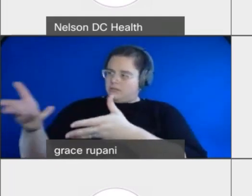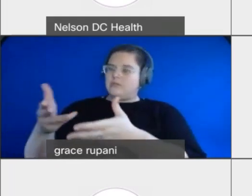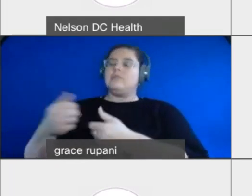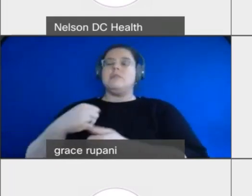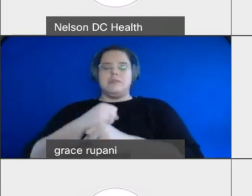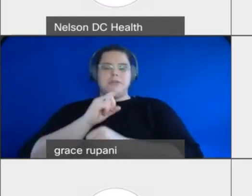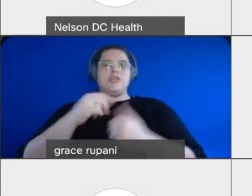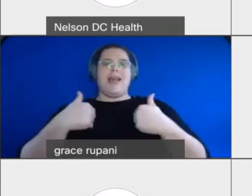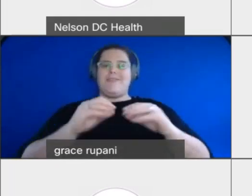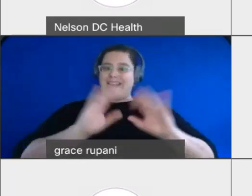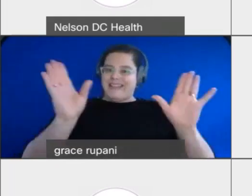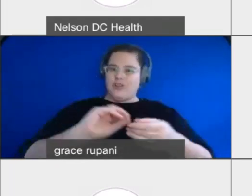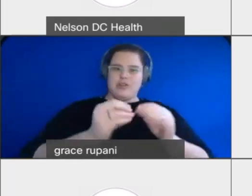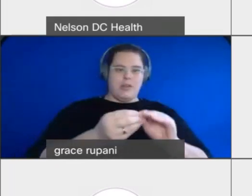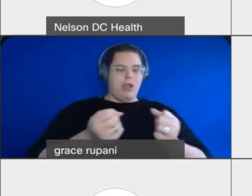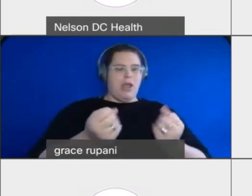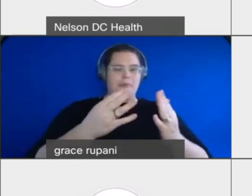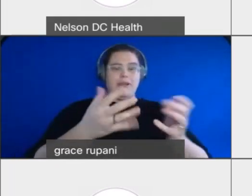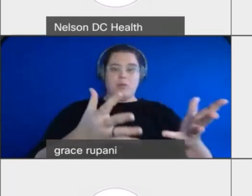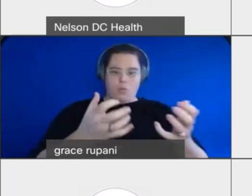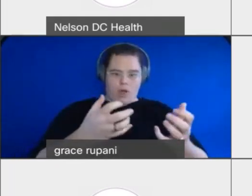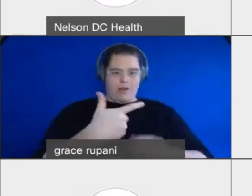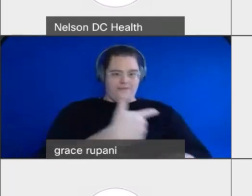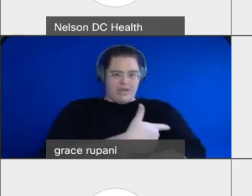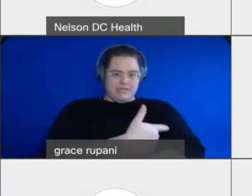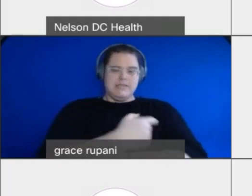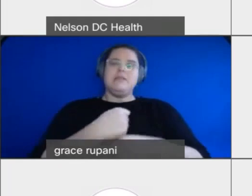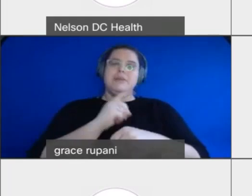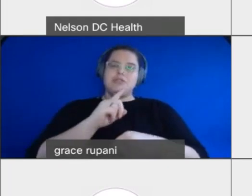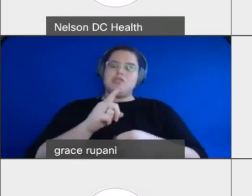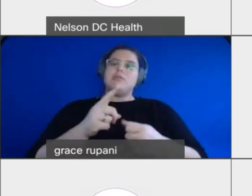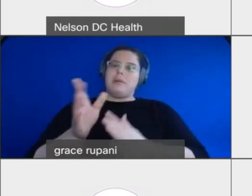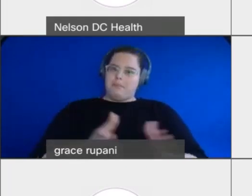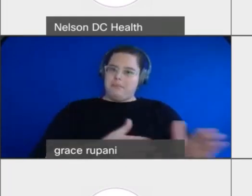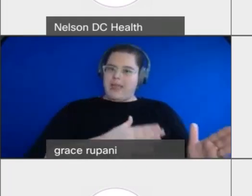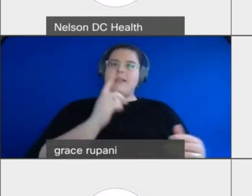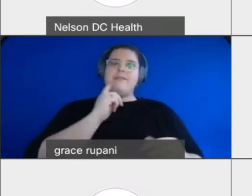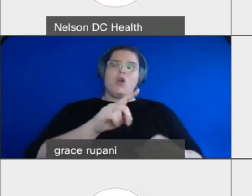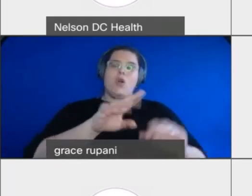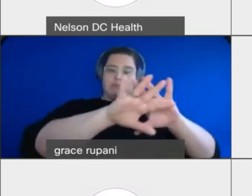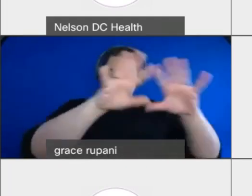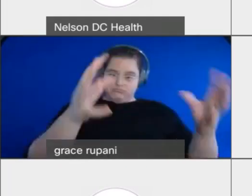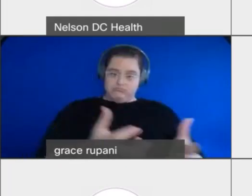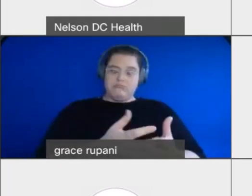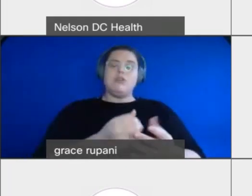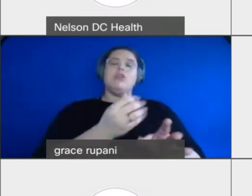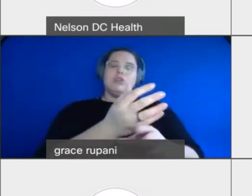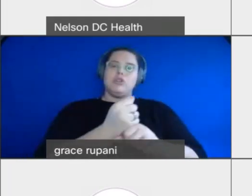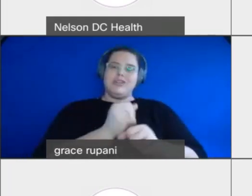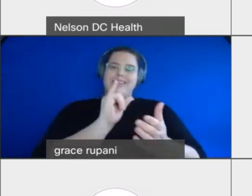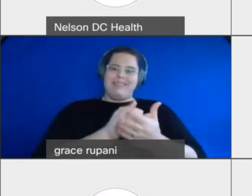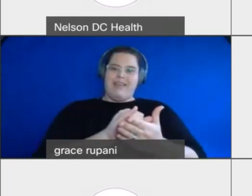want to get the vaccine so that we can plan for them getting the vaccine the following week. That's the week of